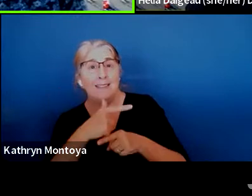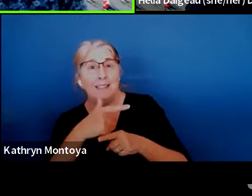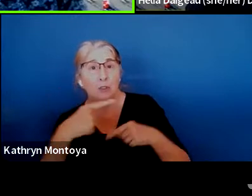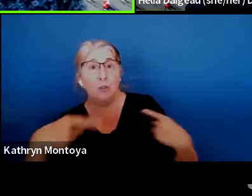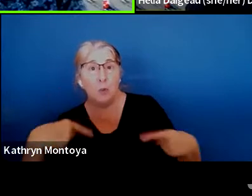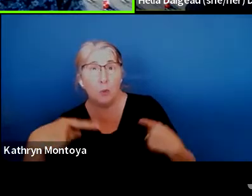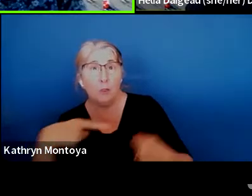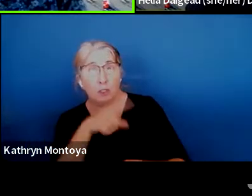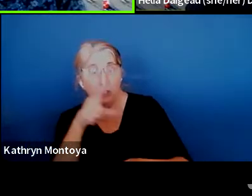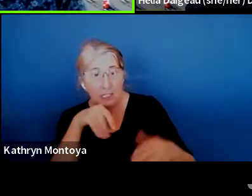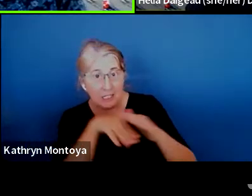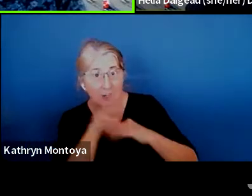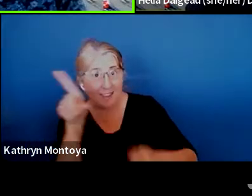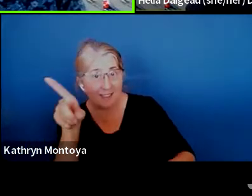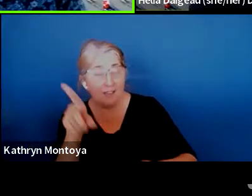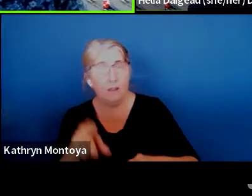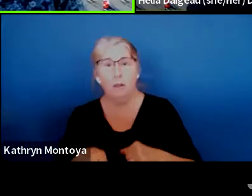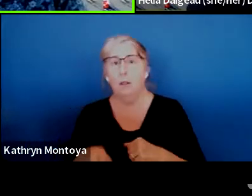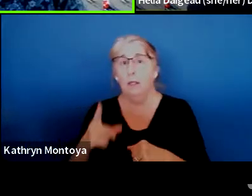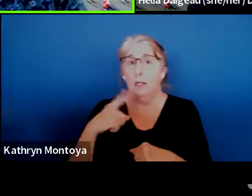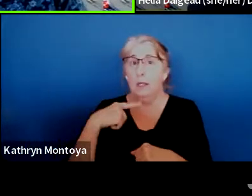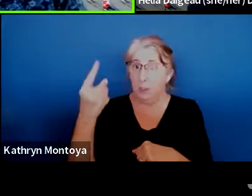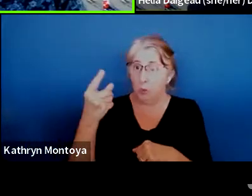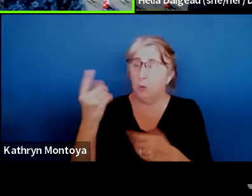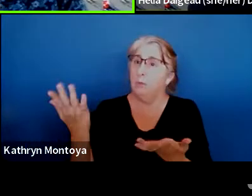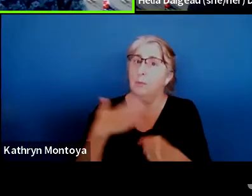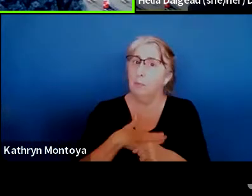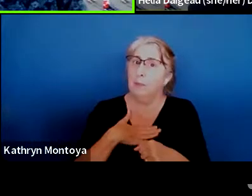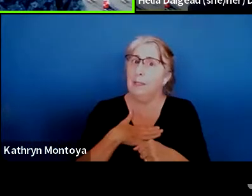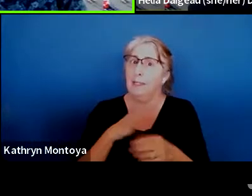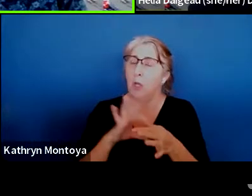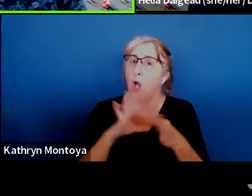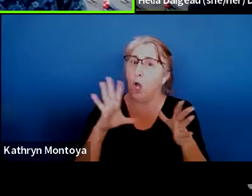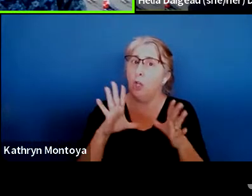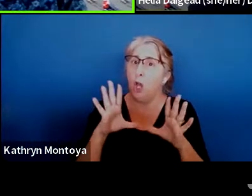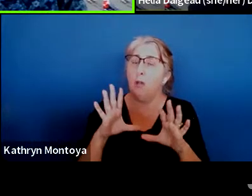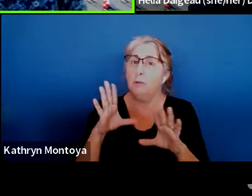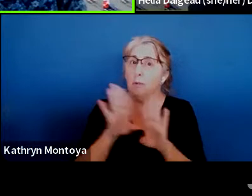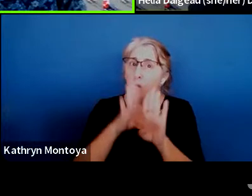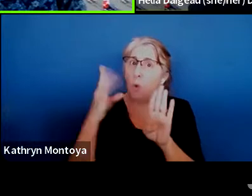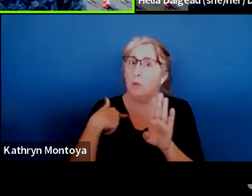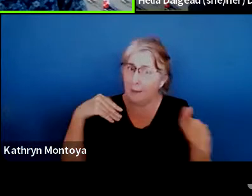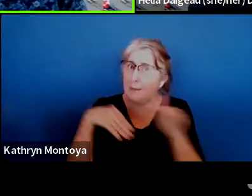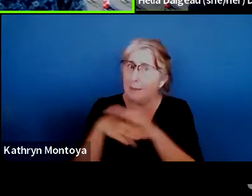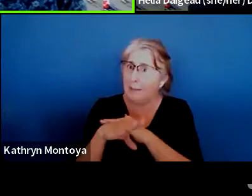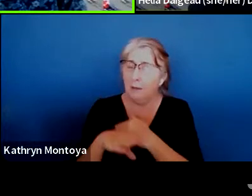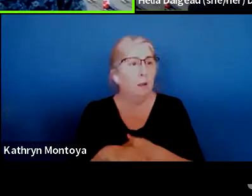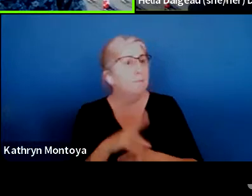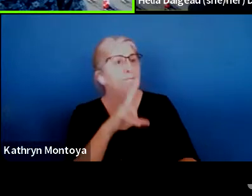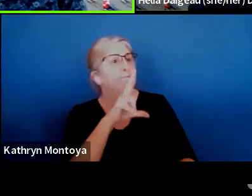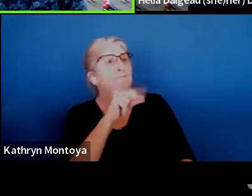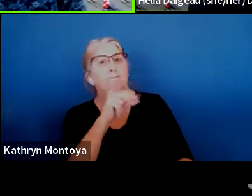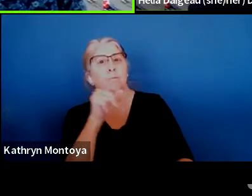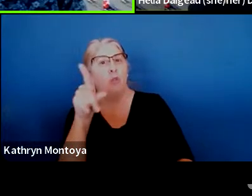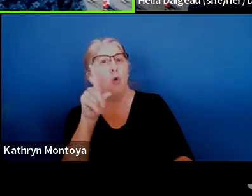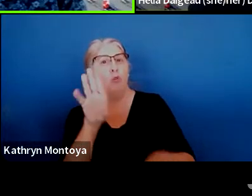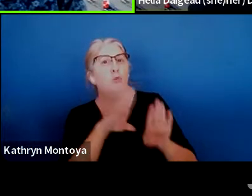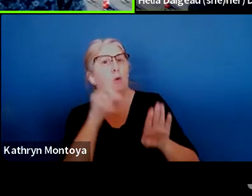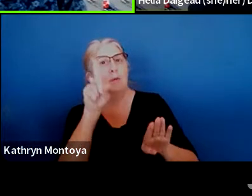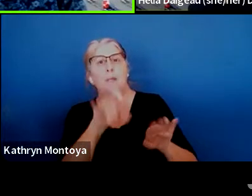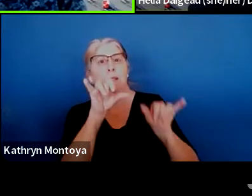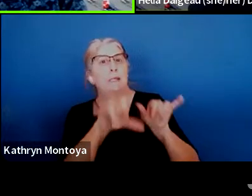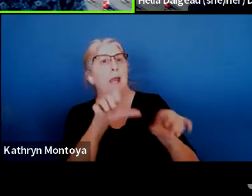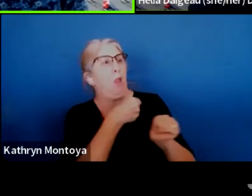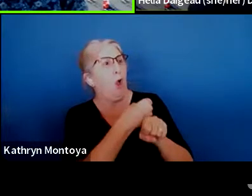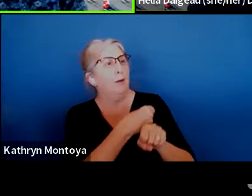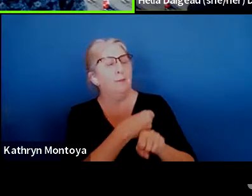get in. And then I told the gentleman, I said, please unlock the door so I can get in. And he said, no, ma'am, those doors are to be locked.